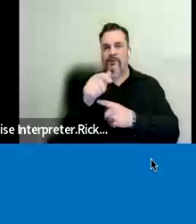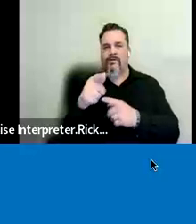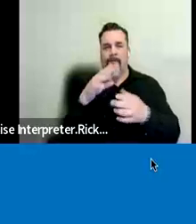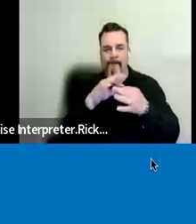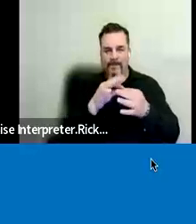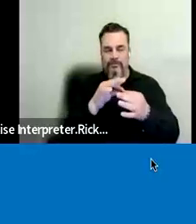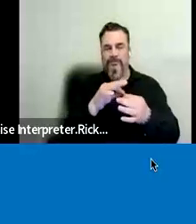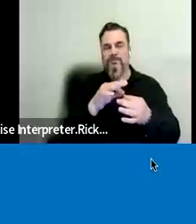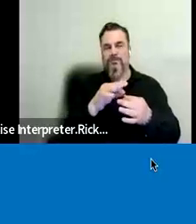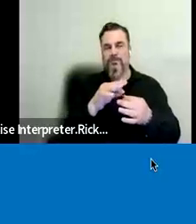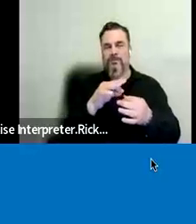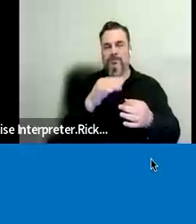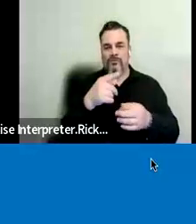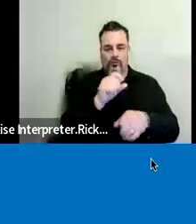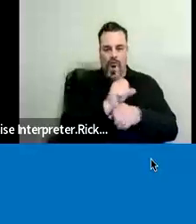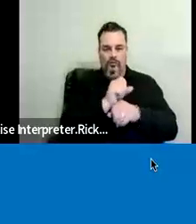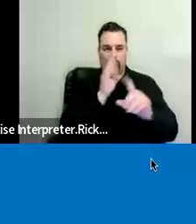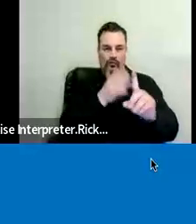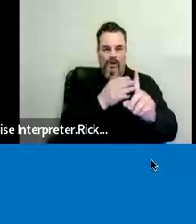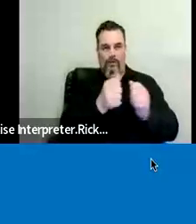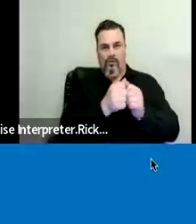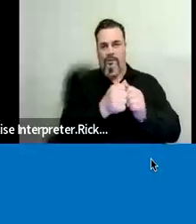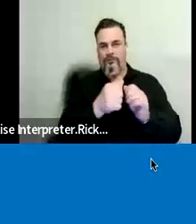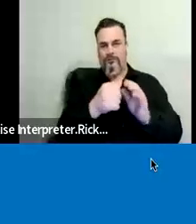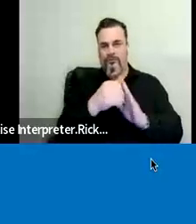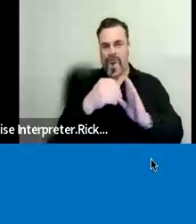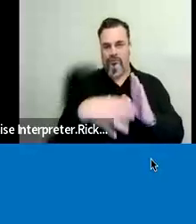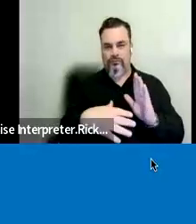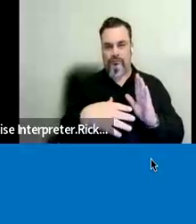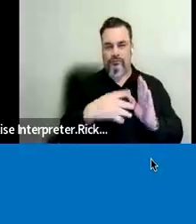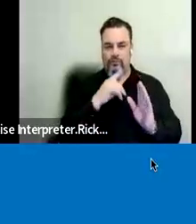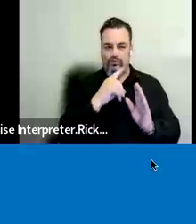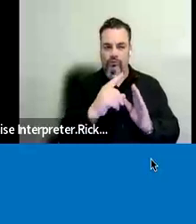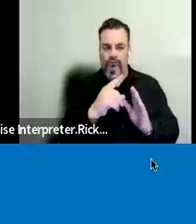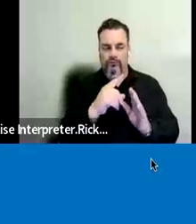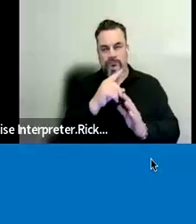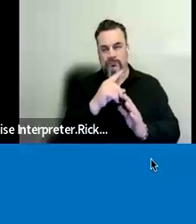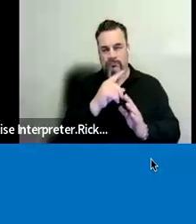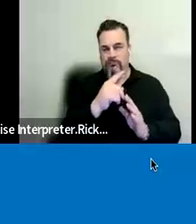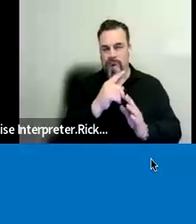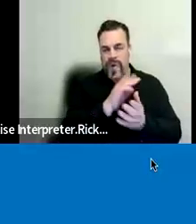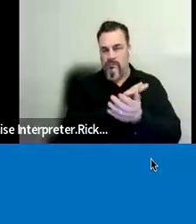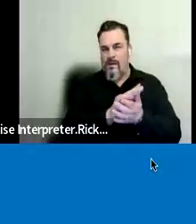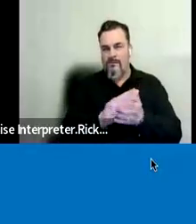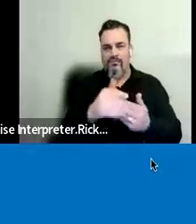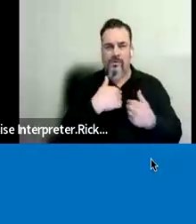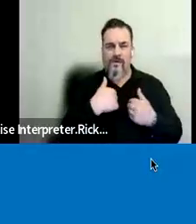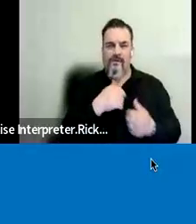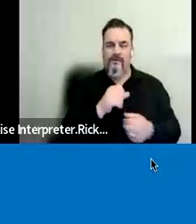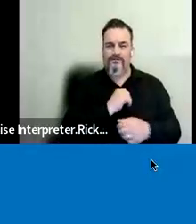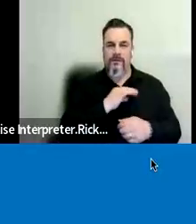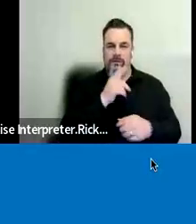that you were working directly with a student. It's really lovely when you can have a staff who's